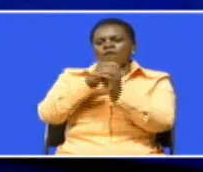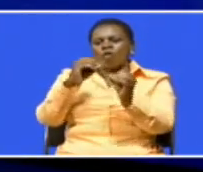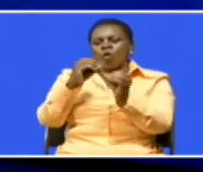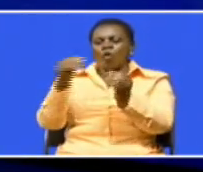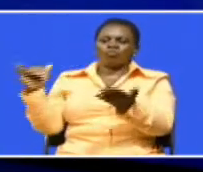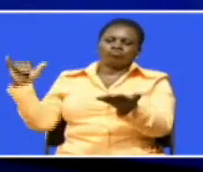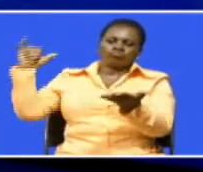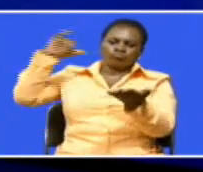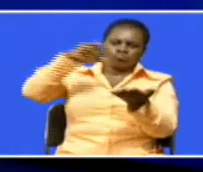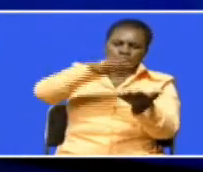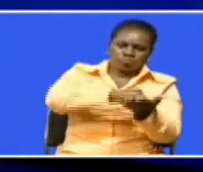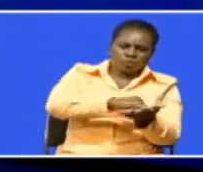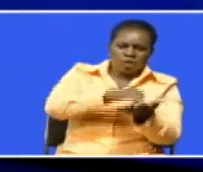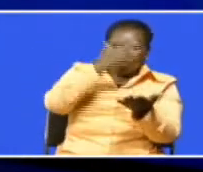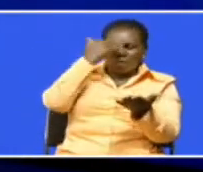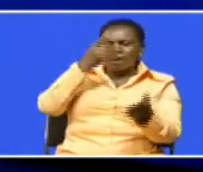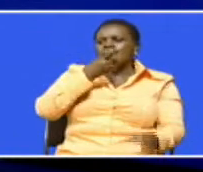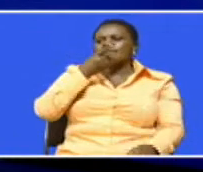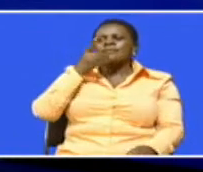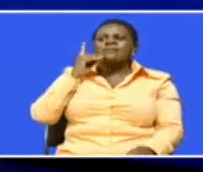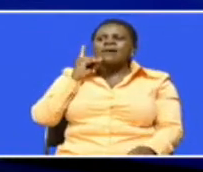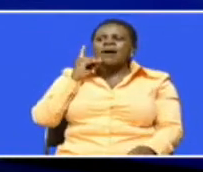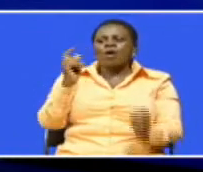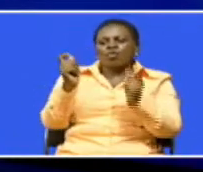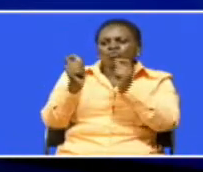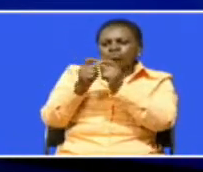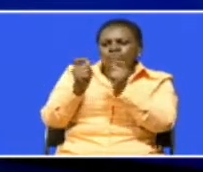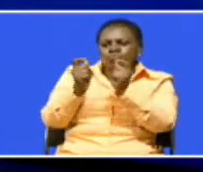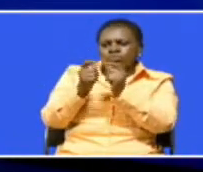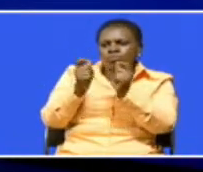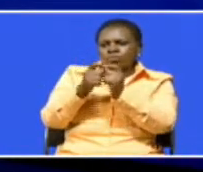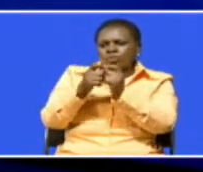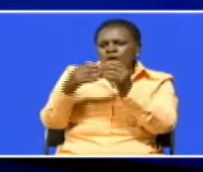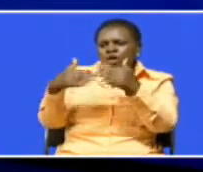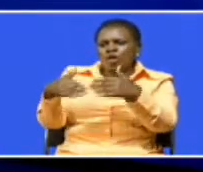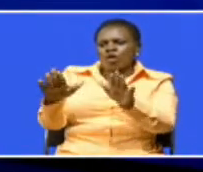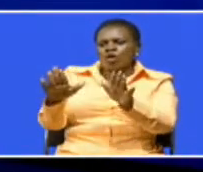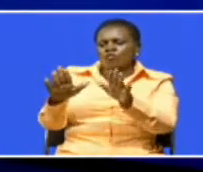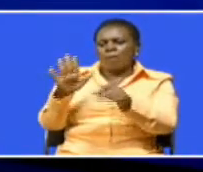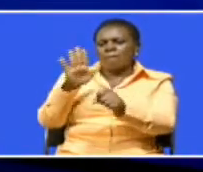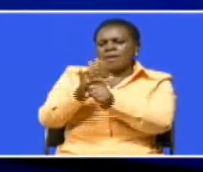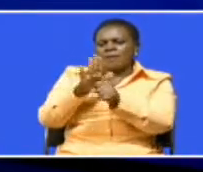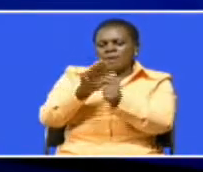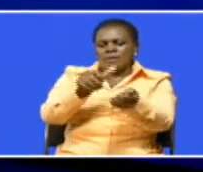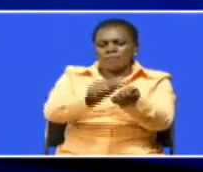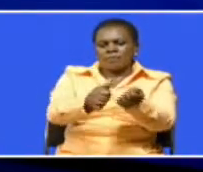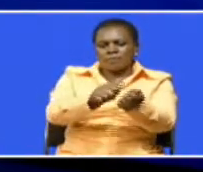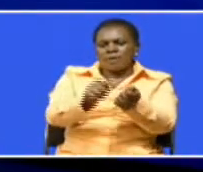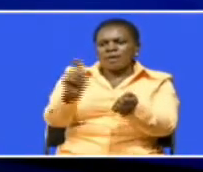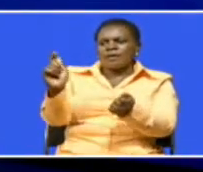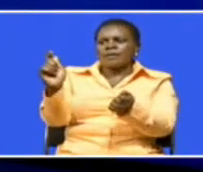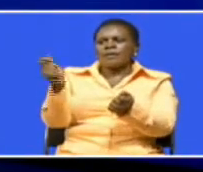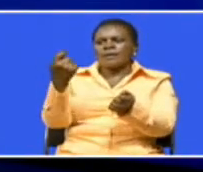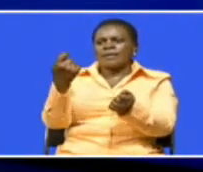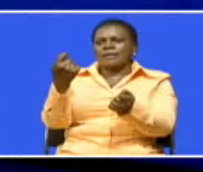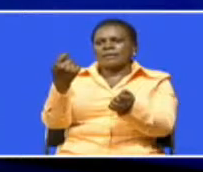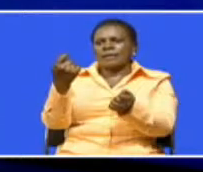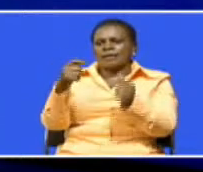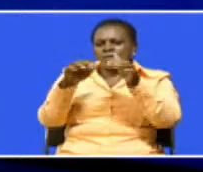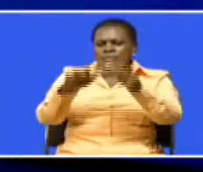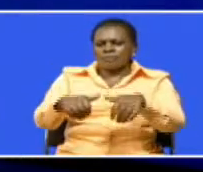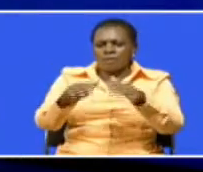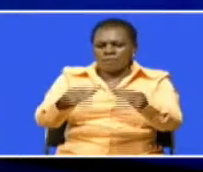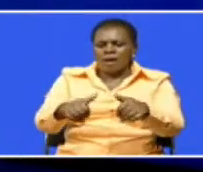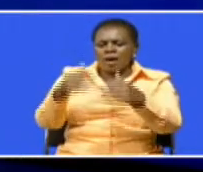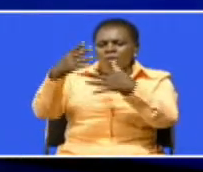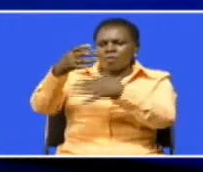import. This is majorly caused by drought and pest infestation, leading to loss of tons of maize, which now Kenya Agriculture and Livestock